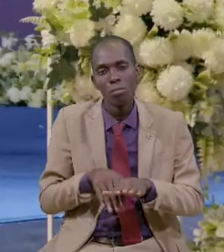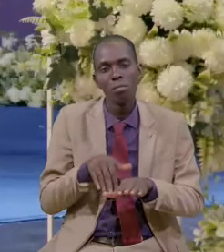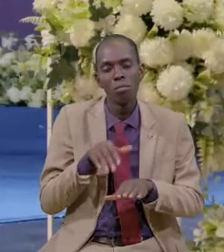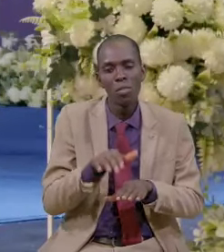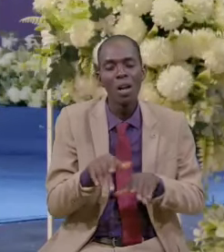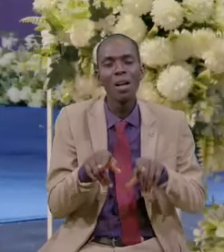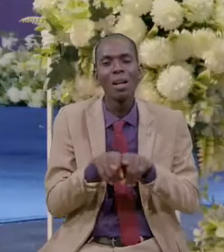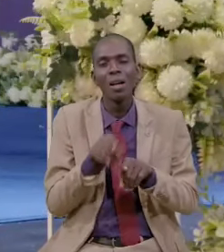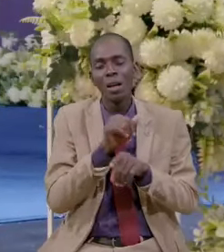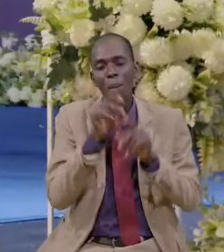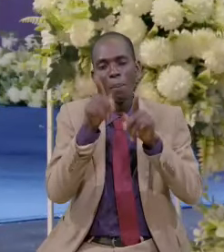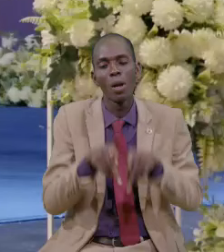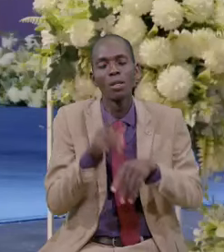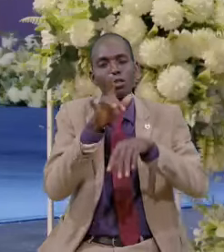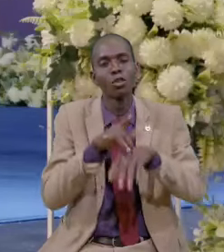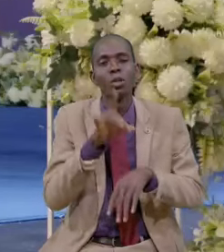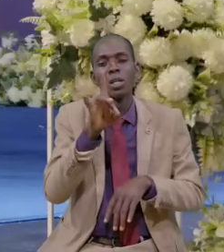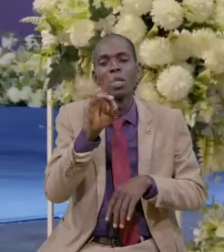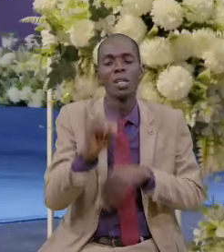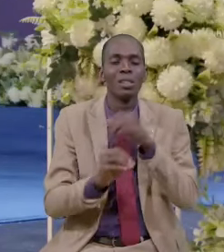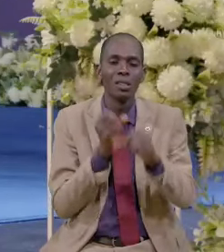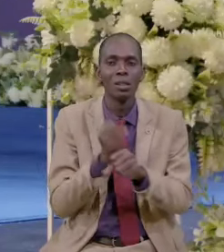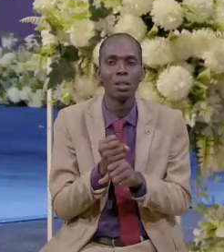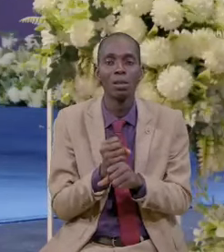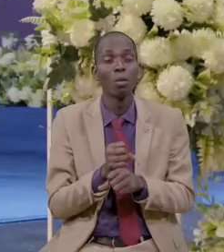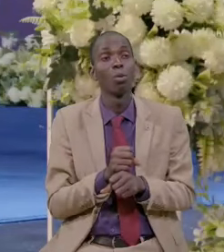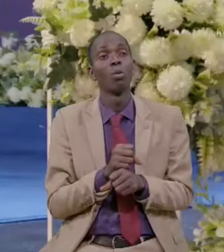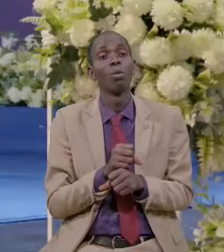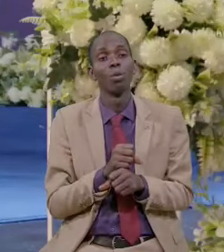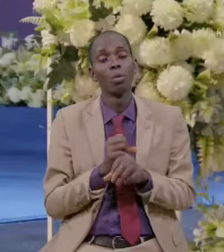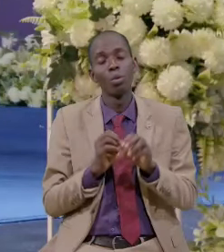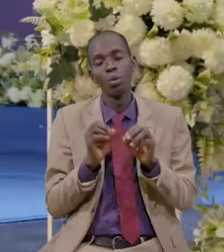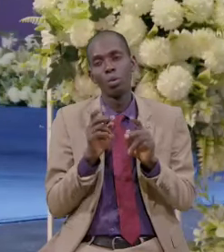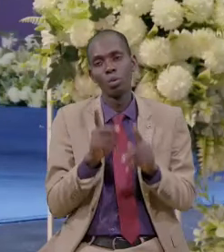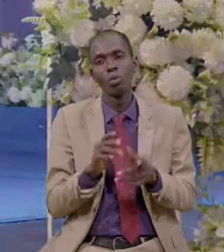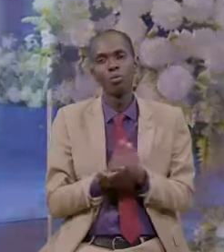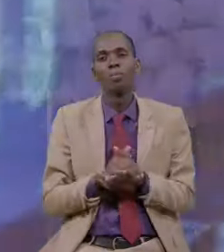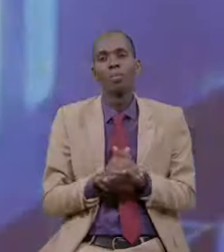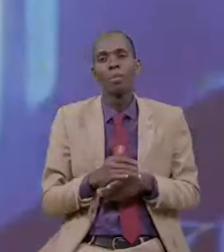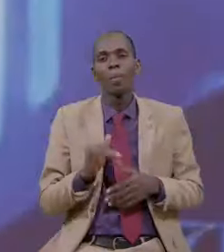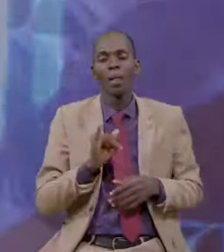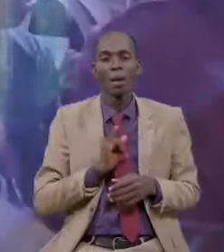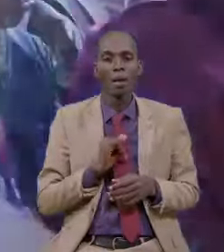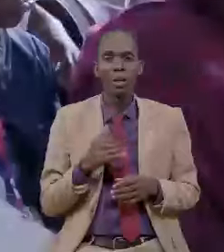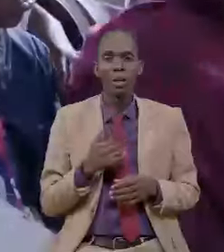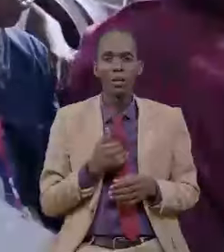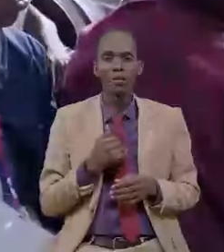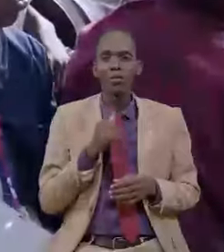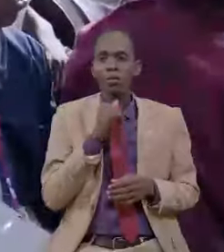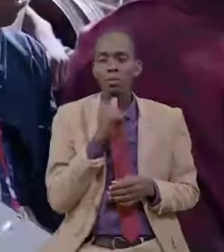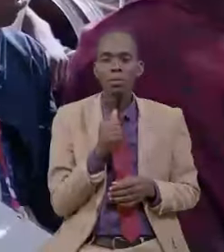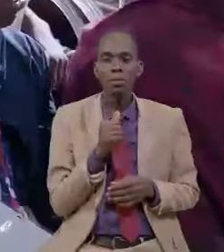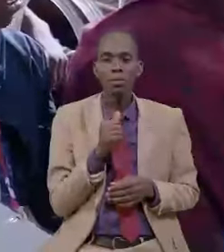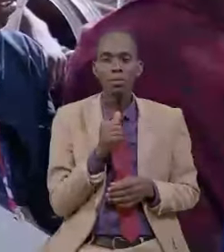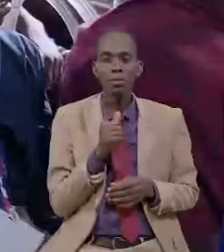80 years? Oh, he said, I've not got the one I will rub on. But this one